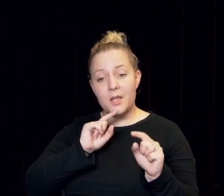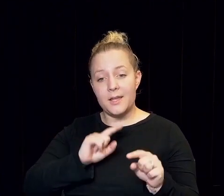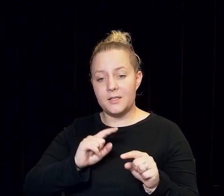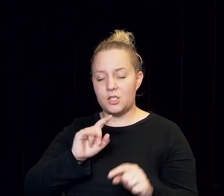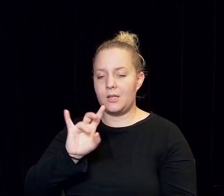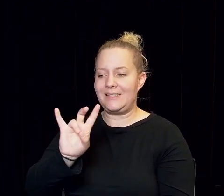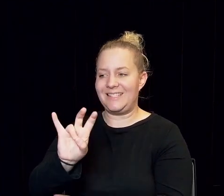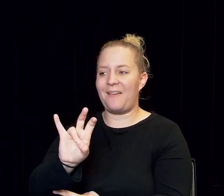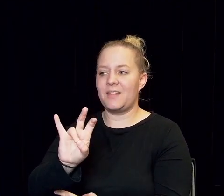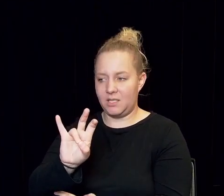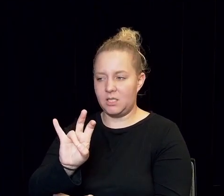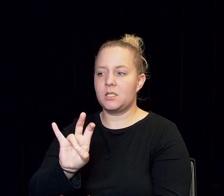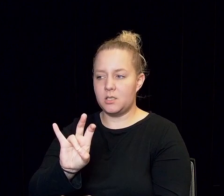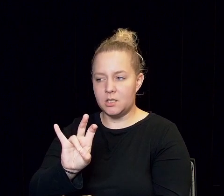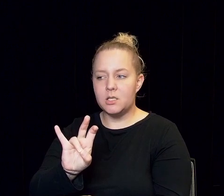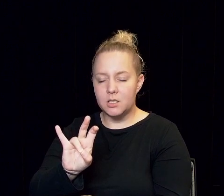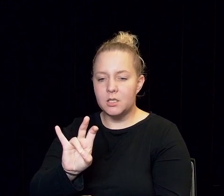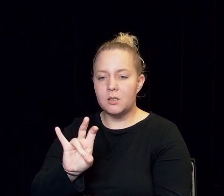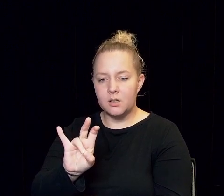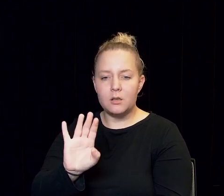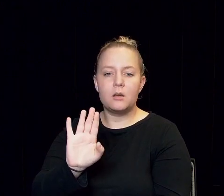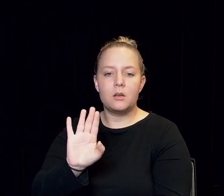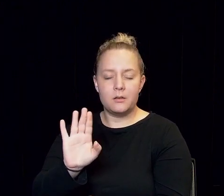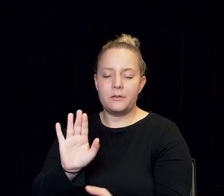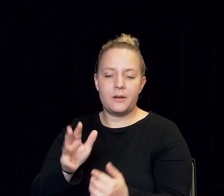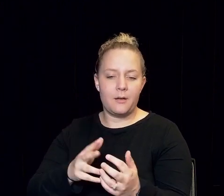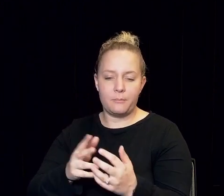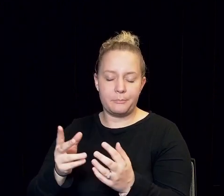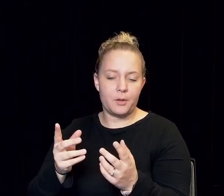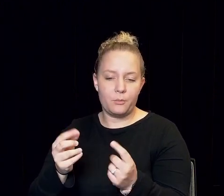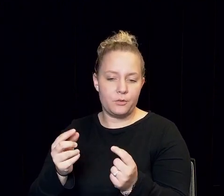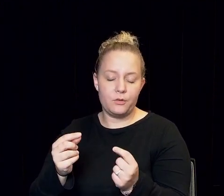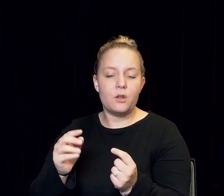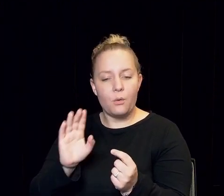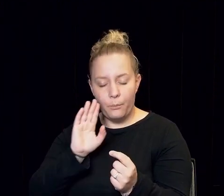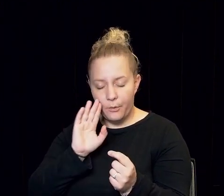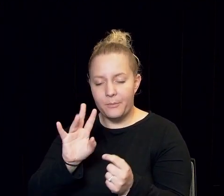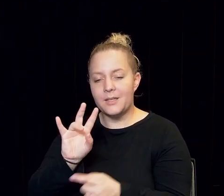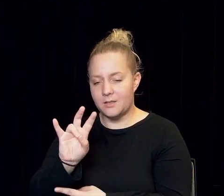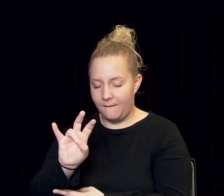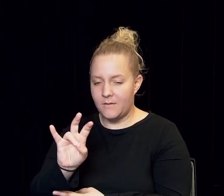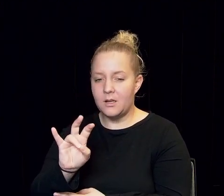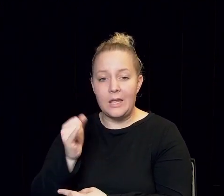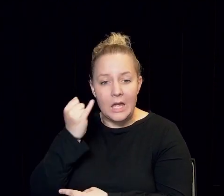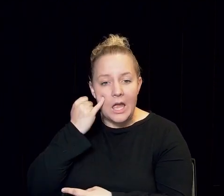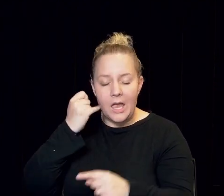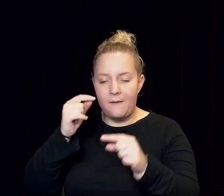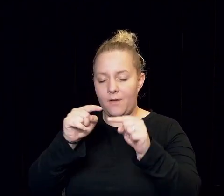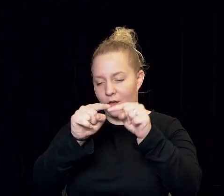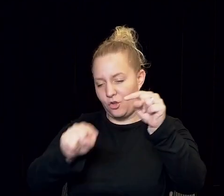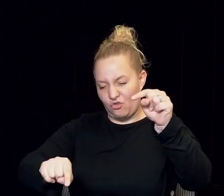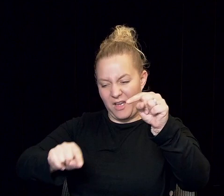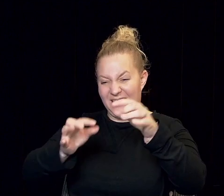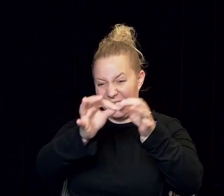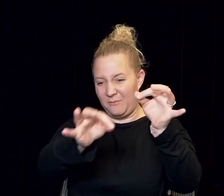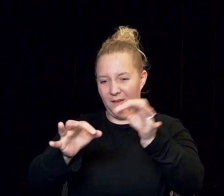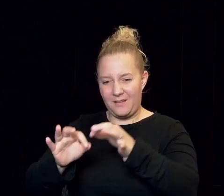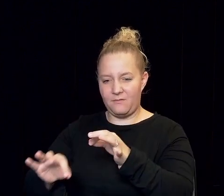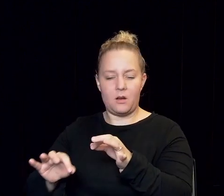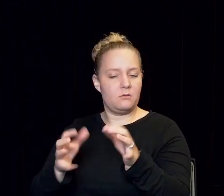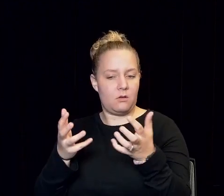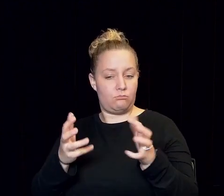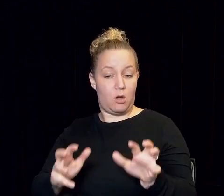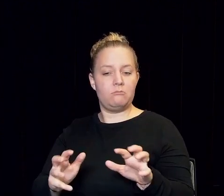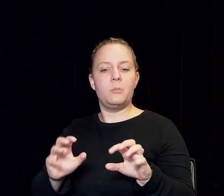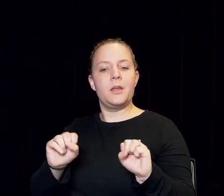going to be that 7. Either way, you're going to get that answer. So like I said, if cross simplifying isn't your jam, you can just multiply straight across and then just simplify that